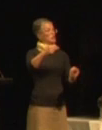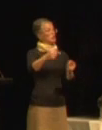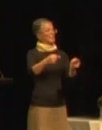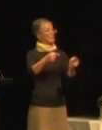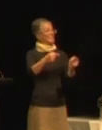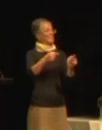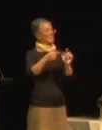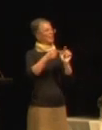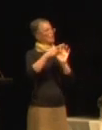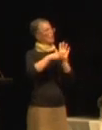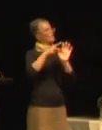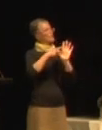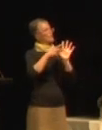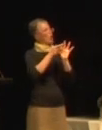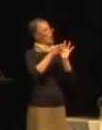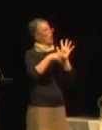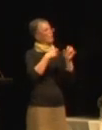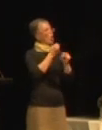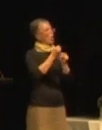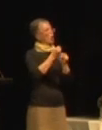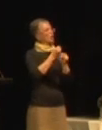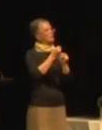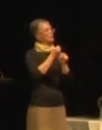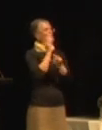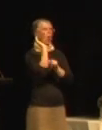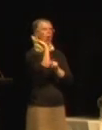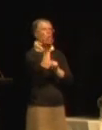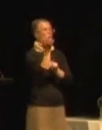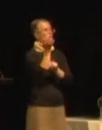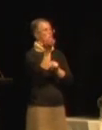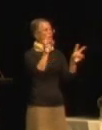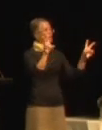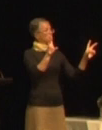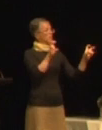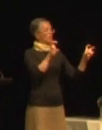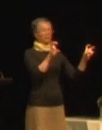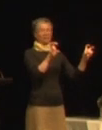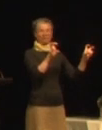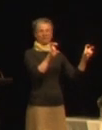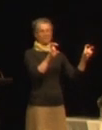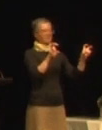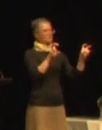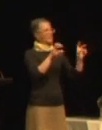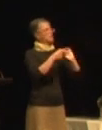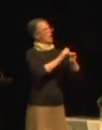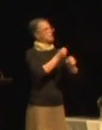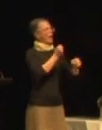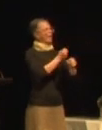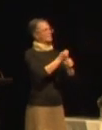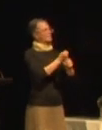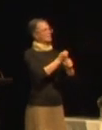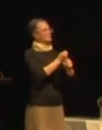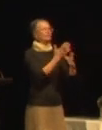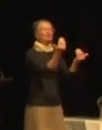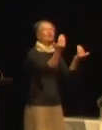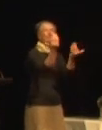bloggers, hosts, for a new video channel, working title of Changemakers. So we think that the story